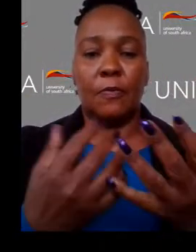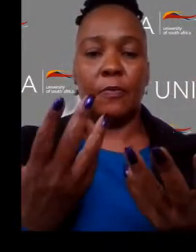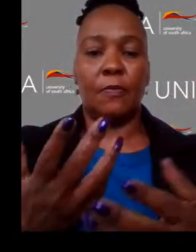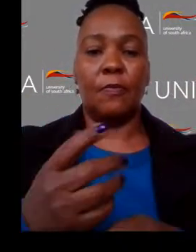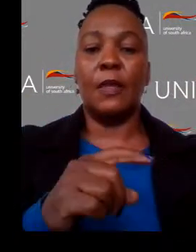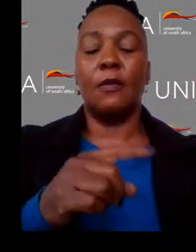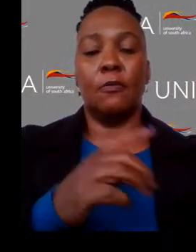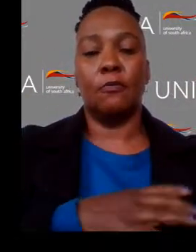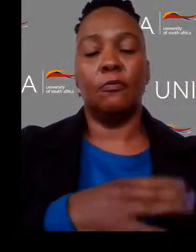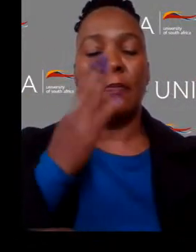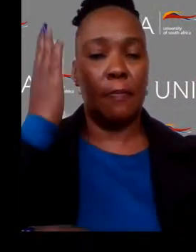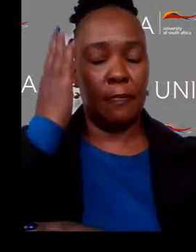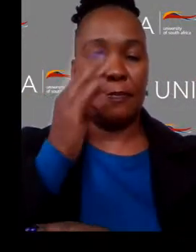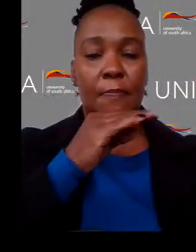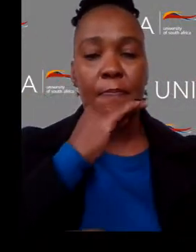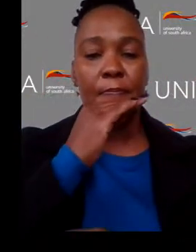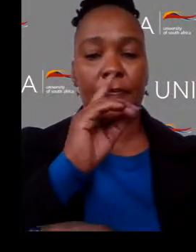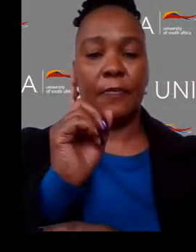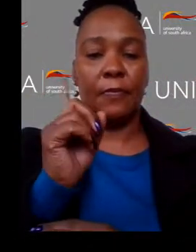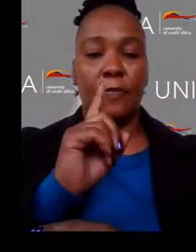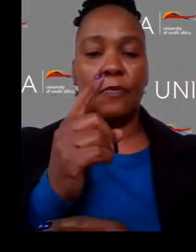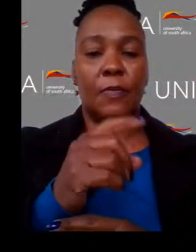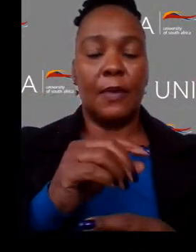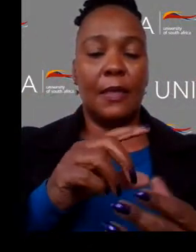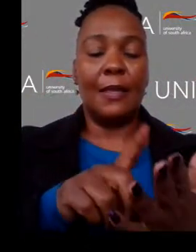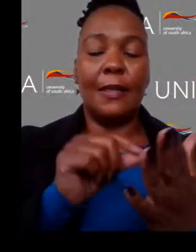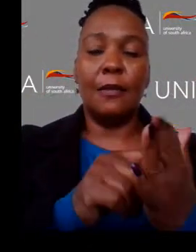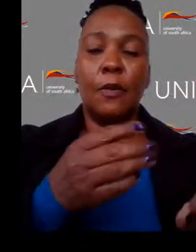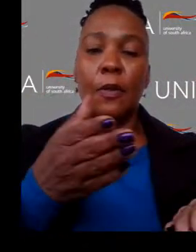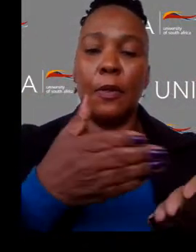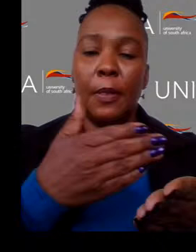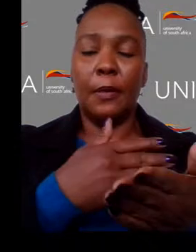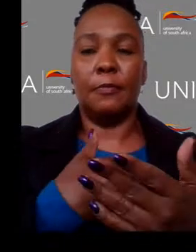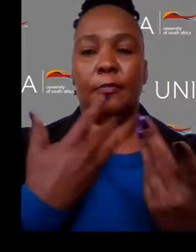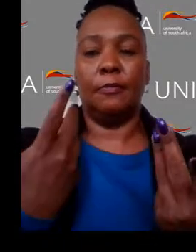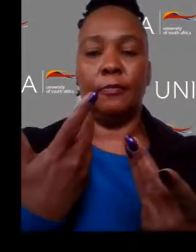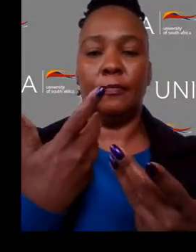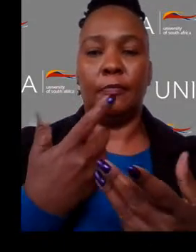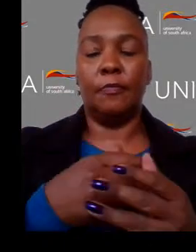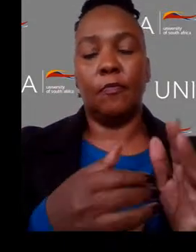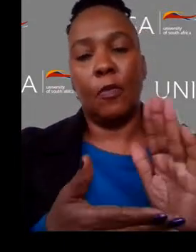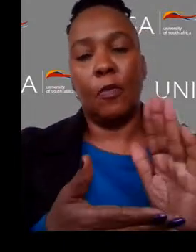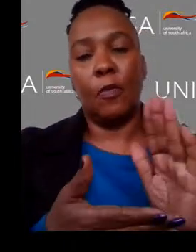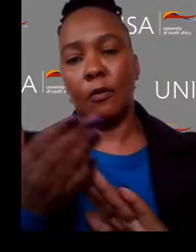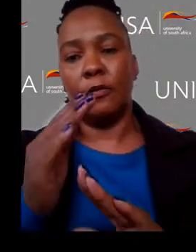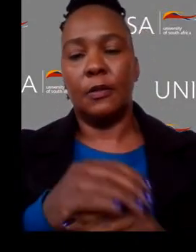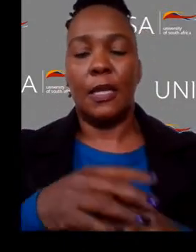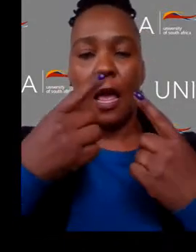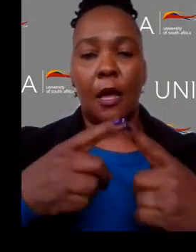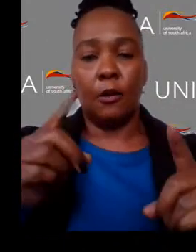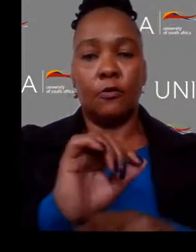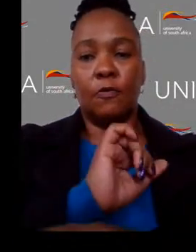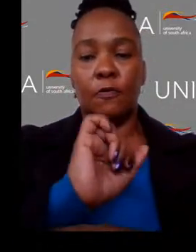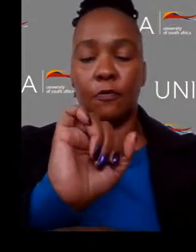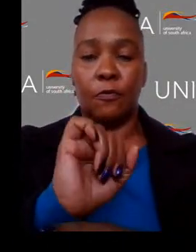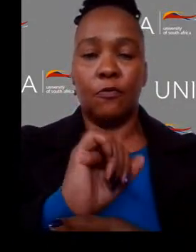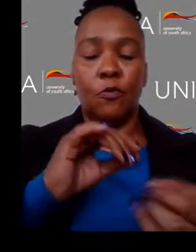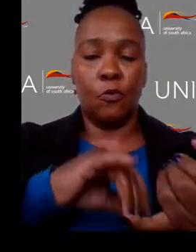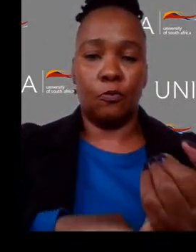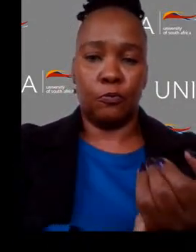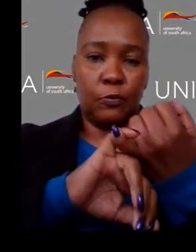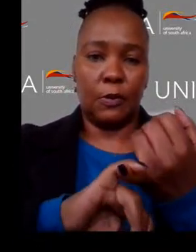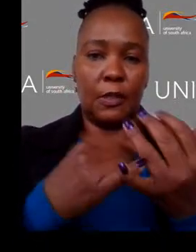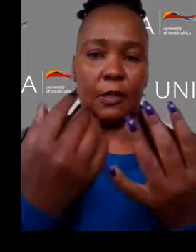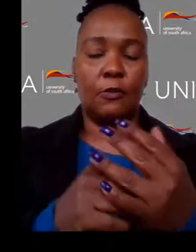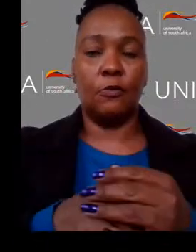have a date on your exam, myExams timetable. But go and have a look at the announcements on your course. Go through the tutorial letter to